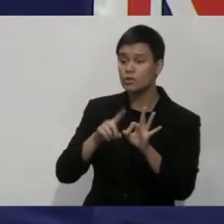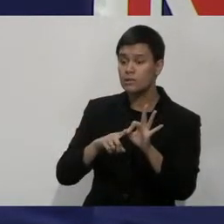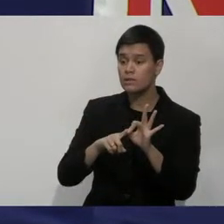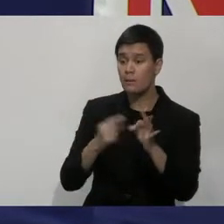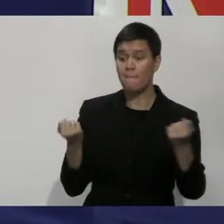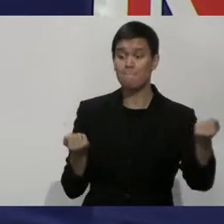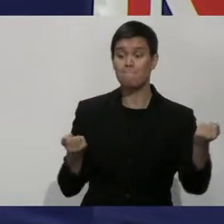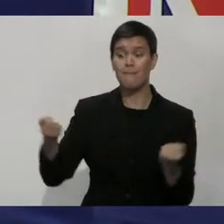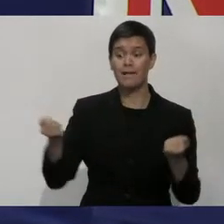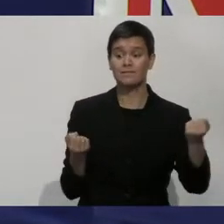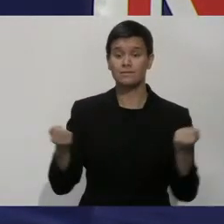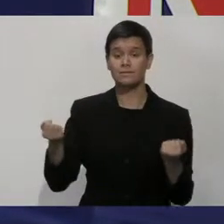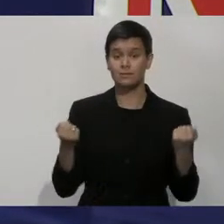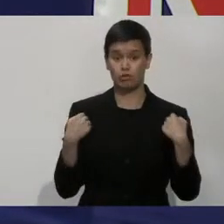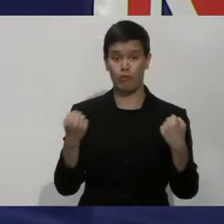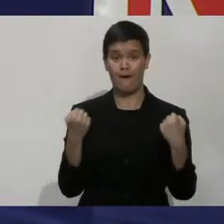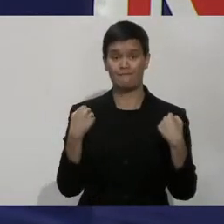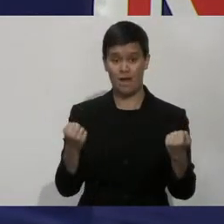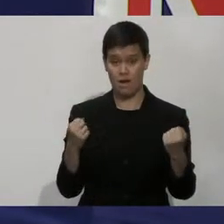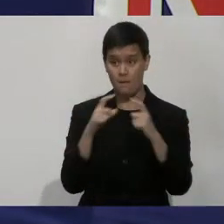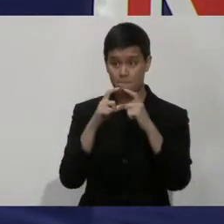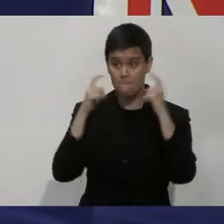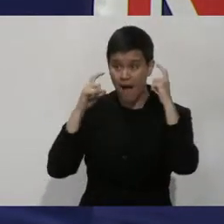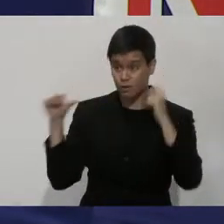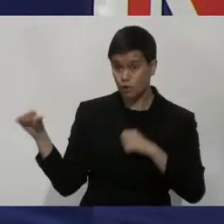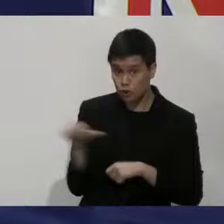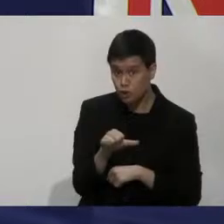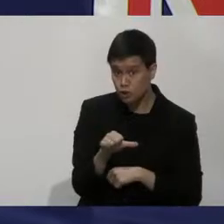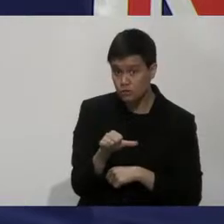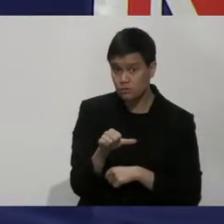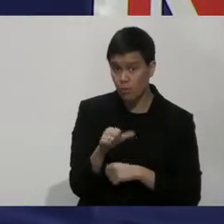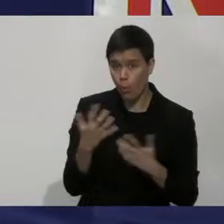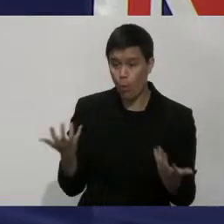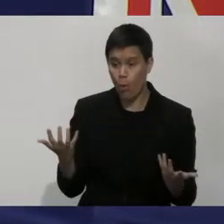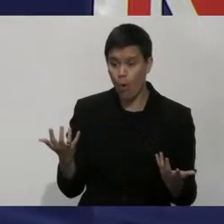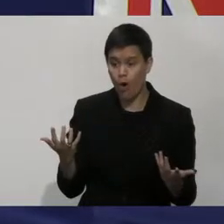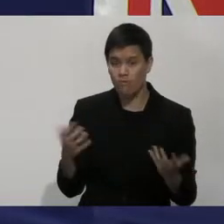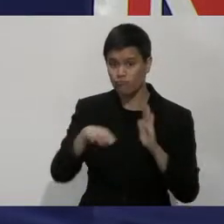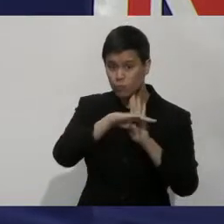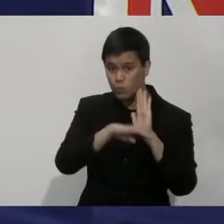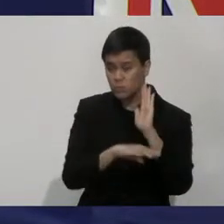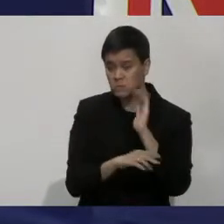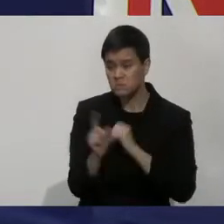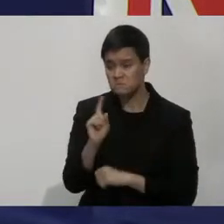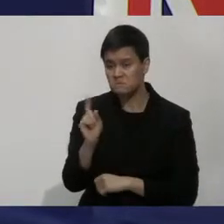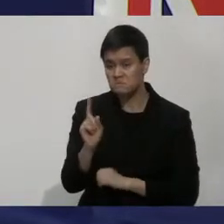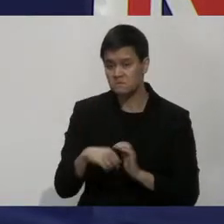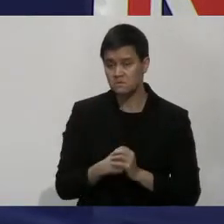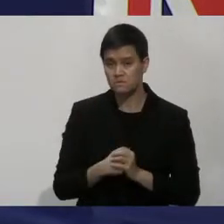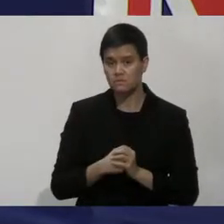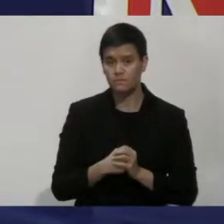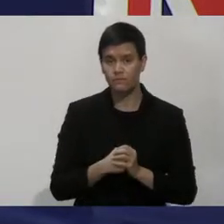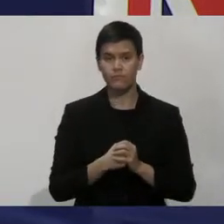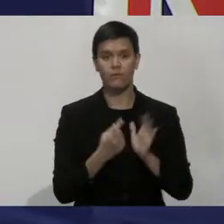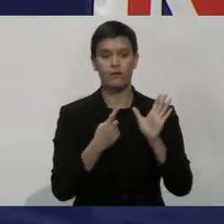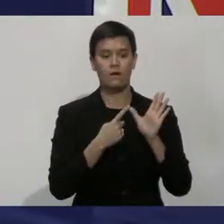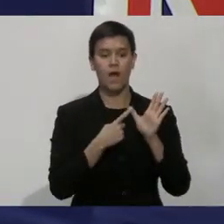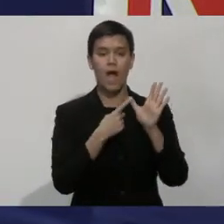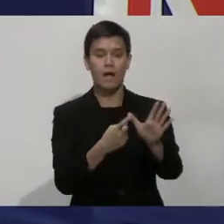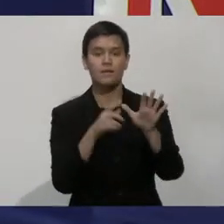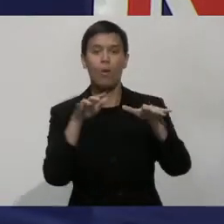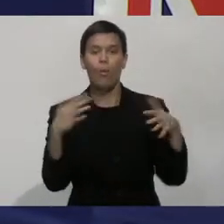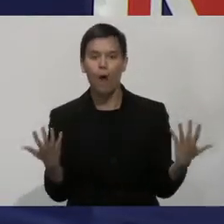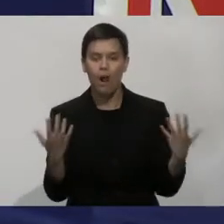are still not wearing masks? So yes, I understand there is an expectation that all those in the van wear masks, and I can't answer